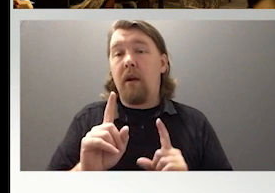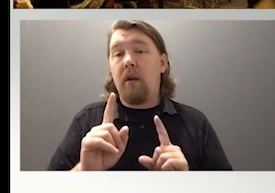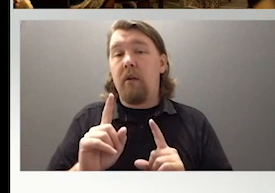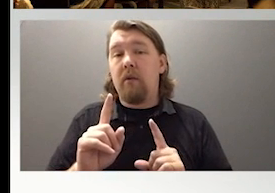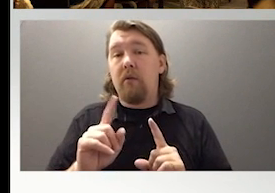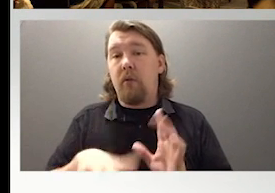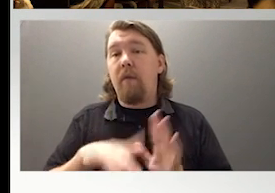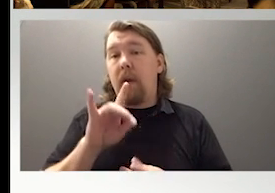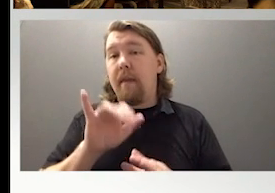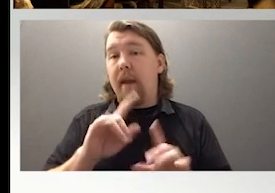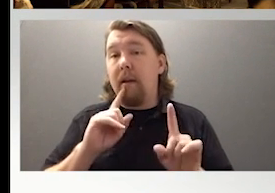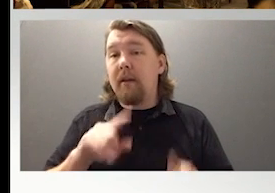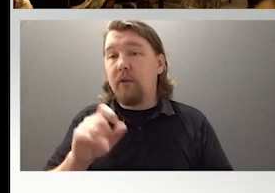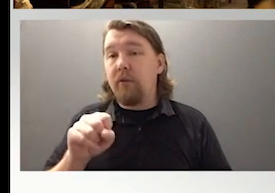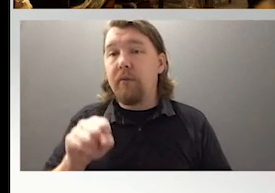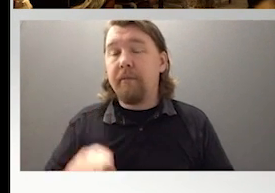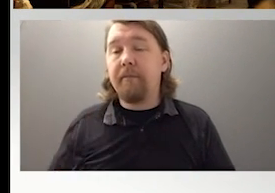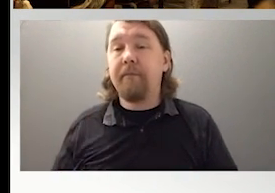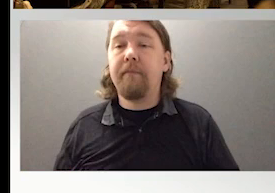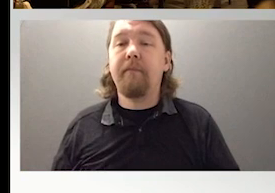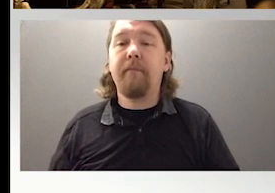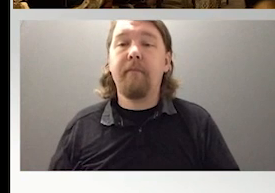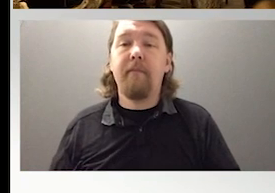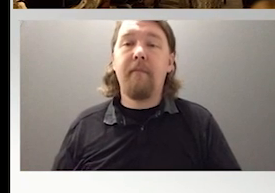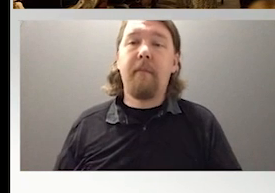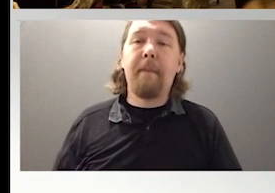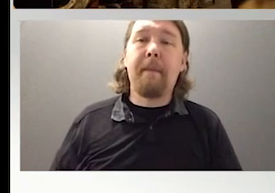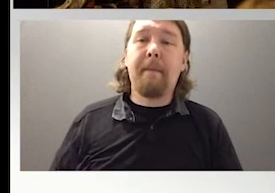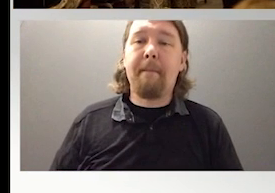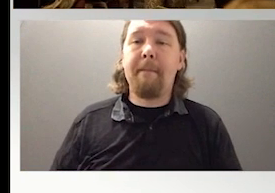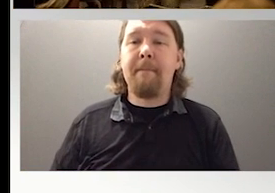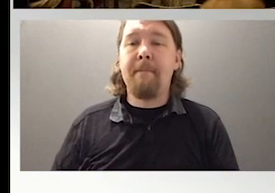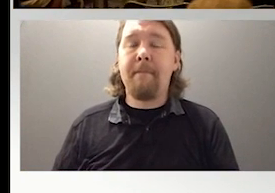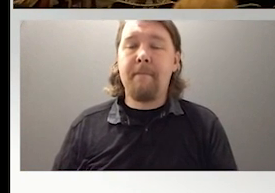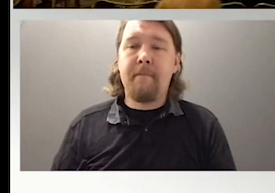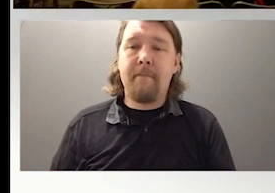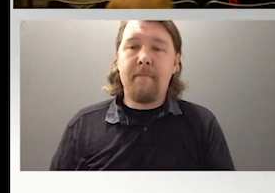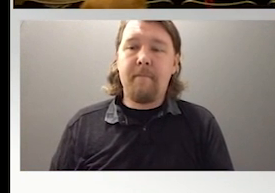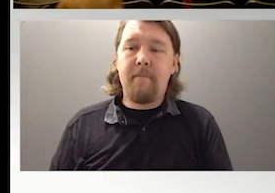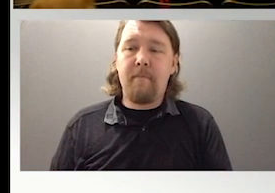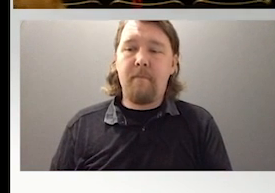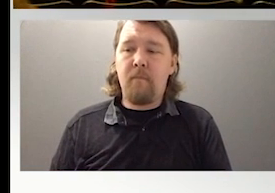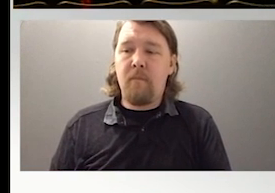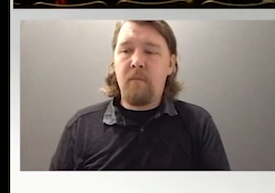where to find the answer for that. Mm-hmm. Yes.